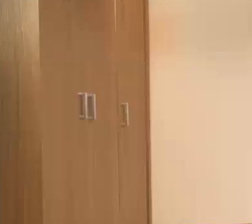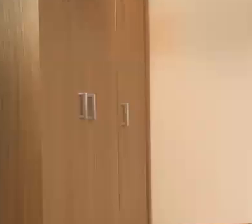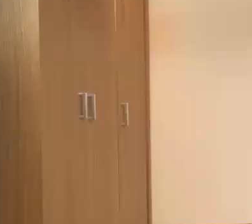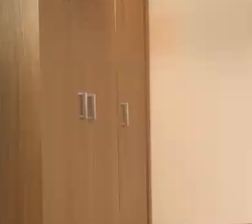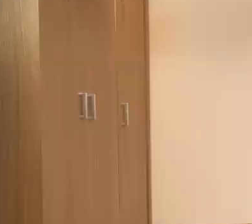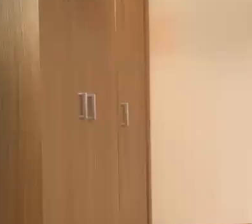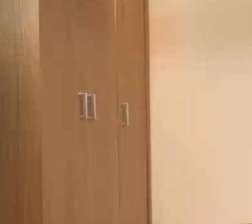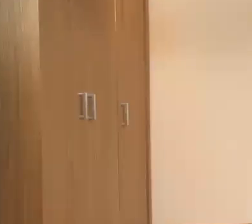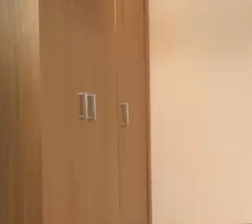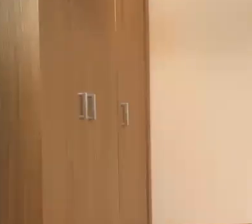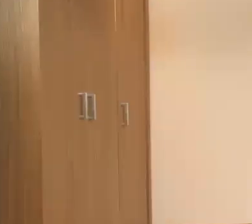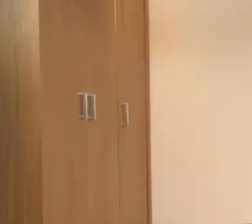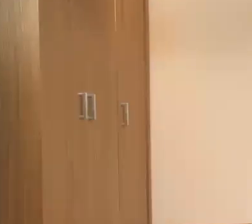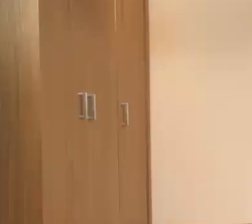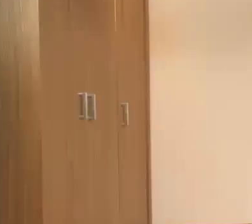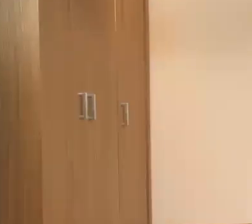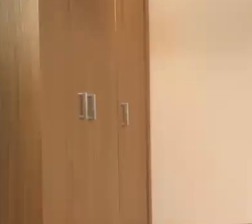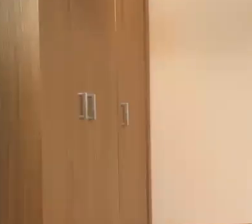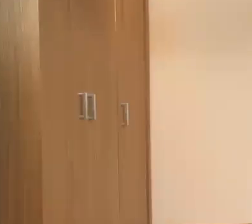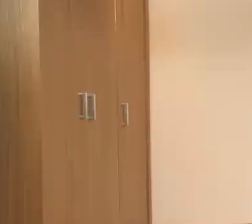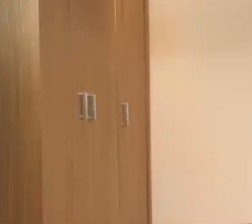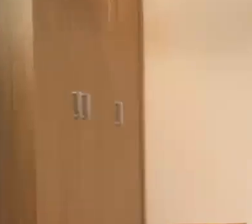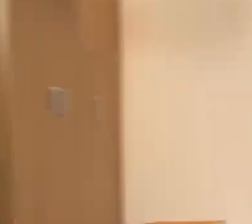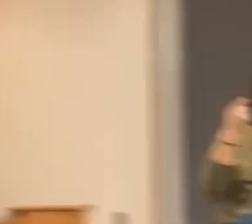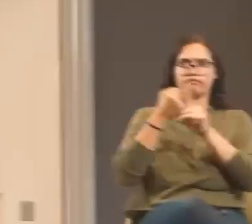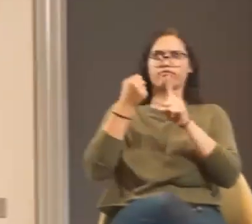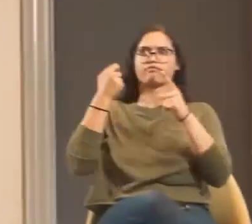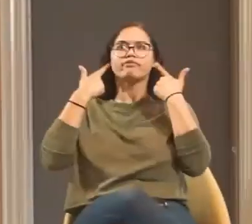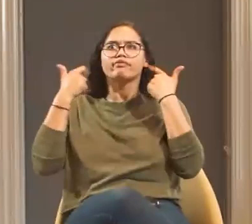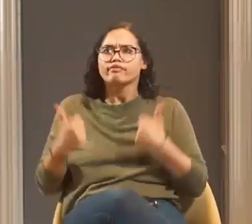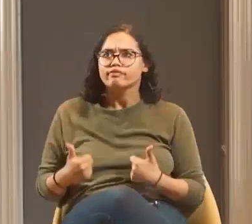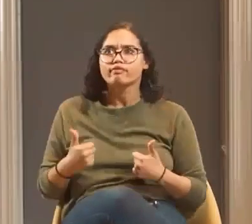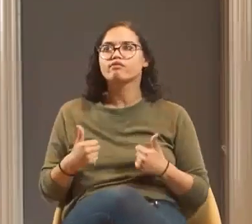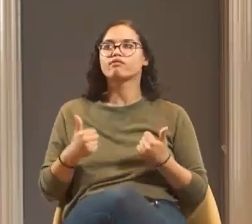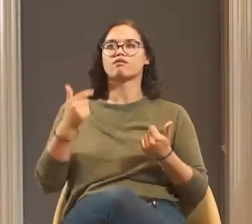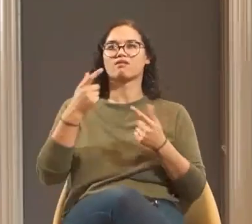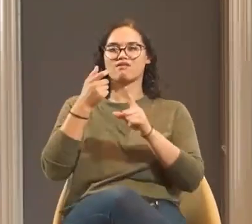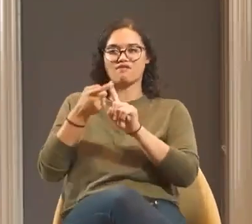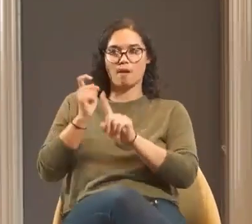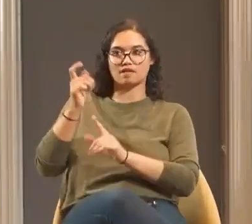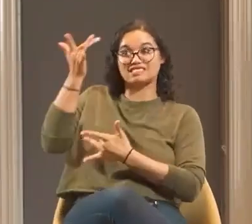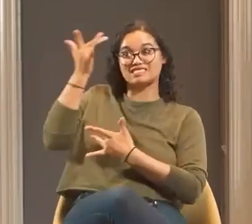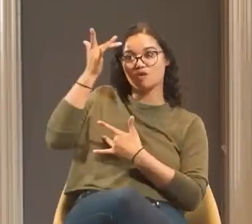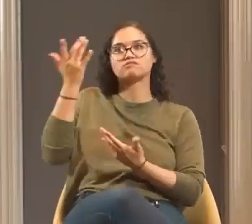Around 7 months old, something happened where I had a hearing loss. We're not sure if